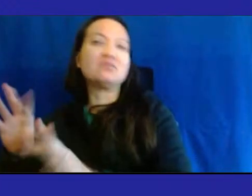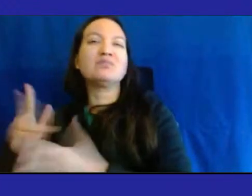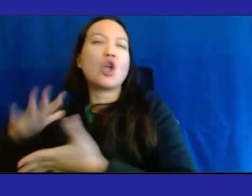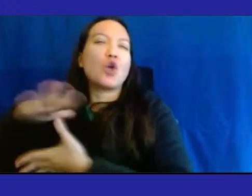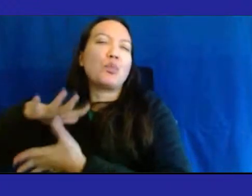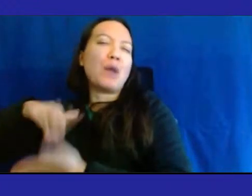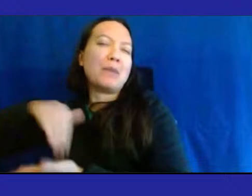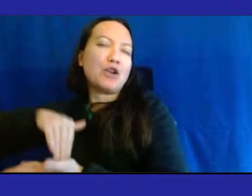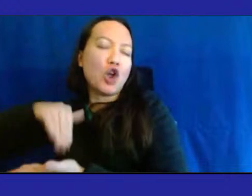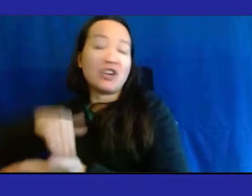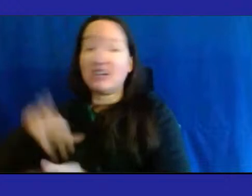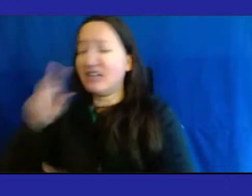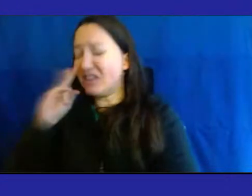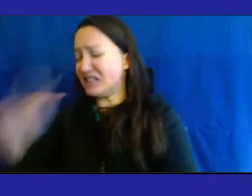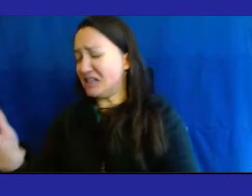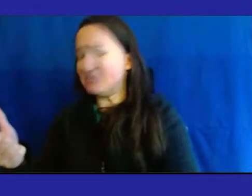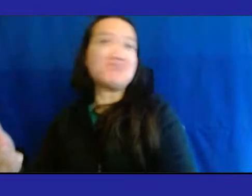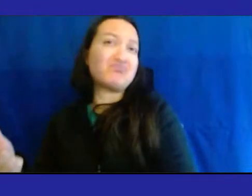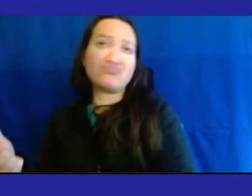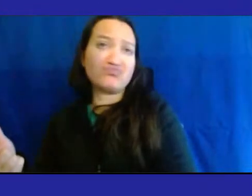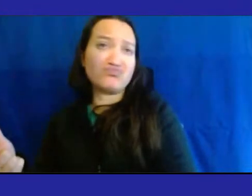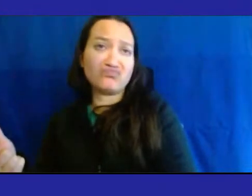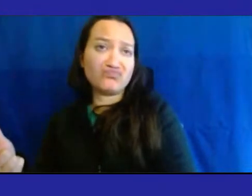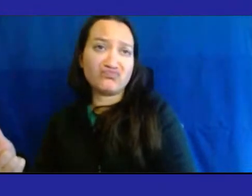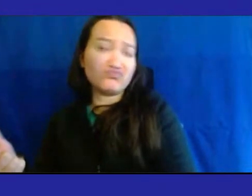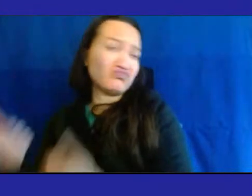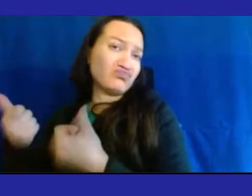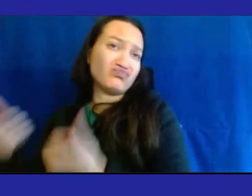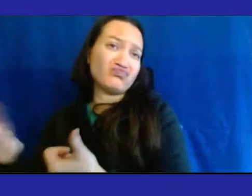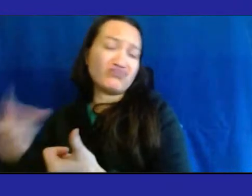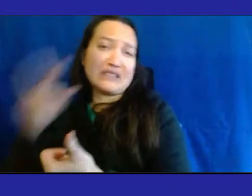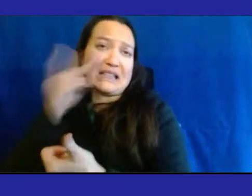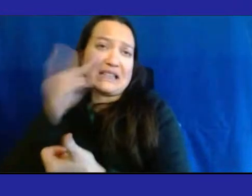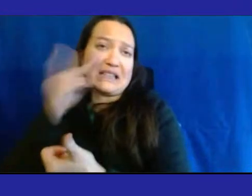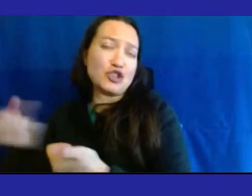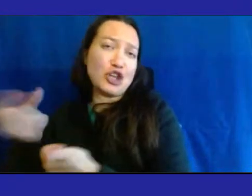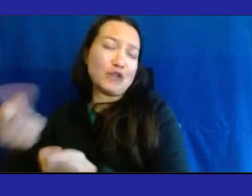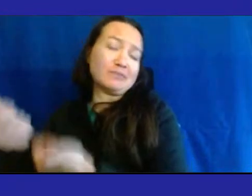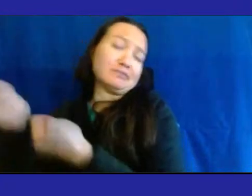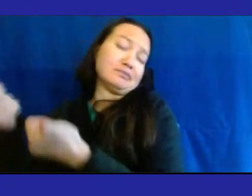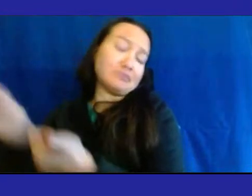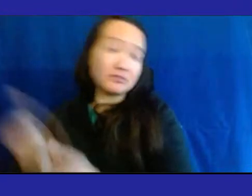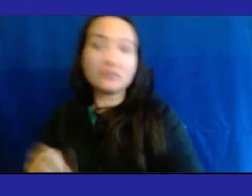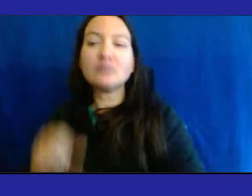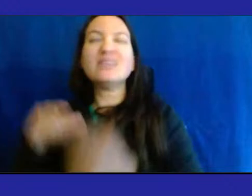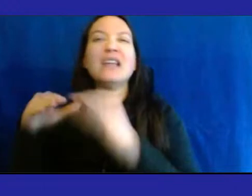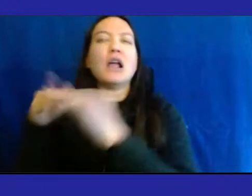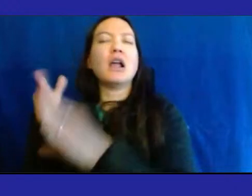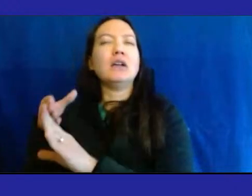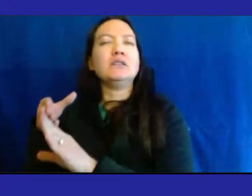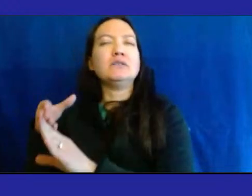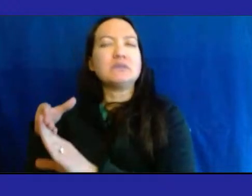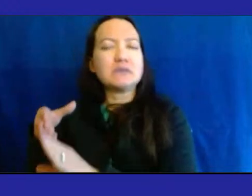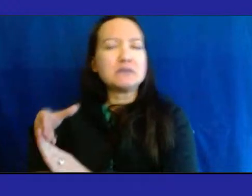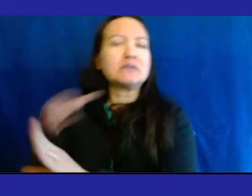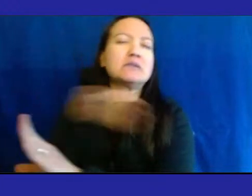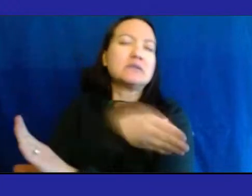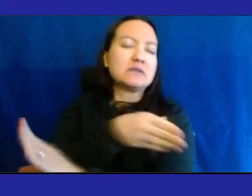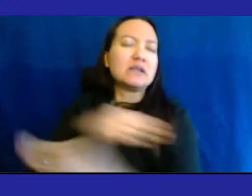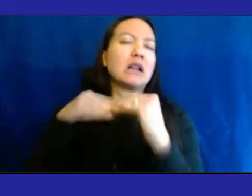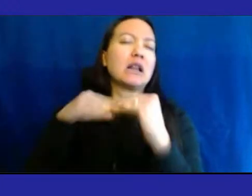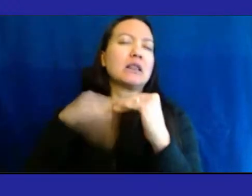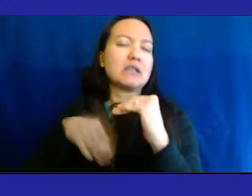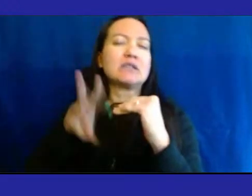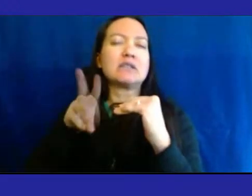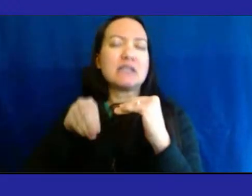doctor, if I see that, I'm basically saying, looks good, see you next year. It's when we get below EGFR of 60 that we start to say,